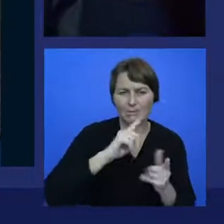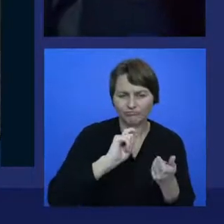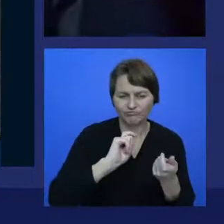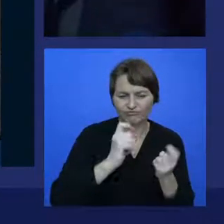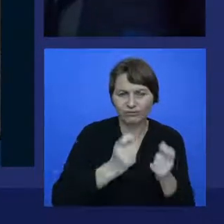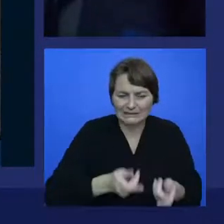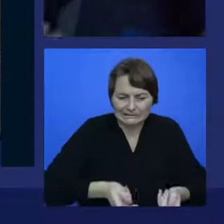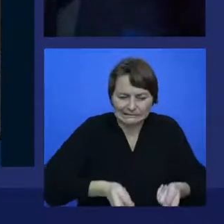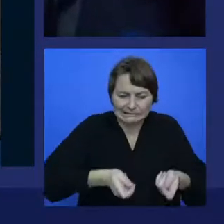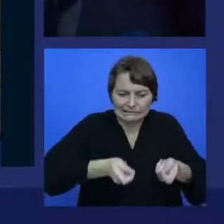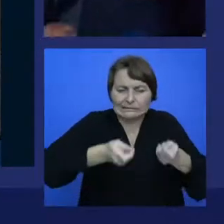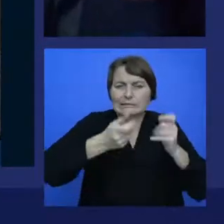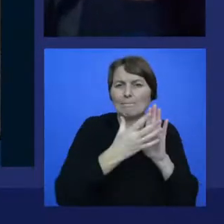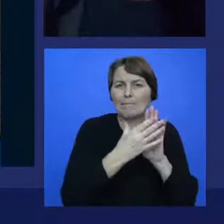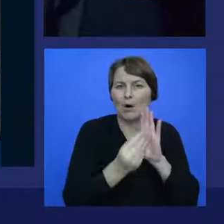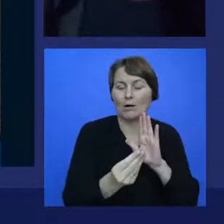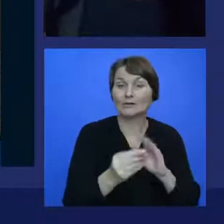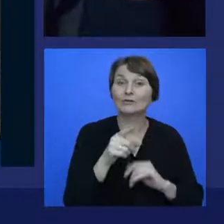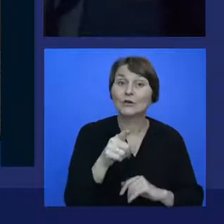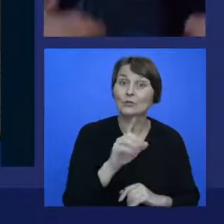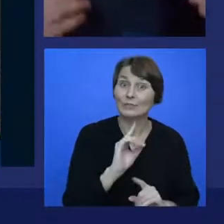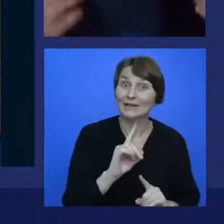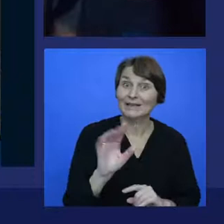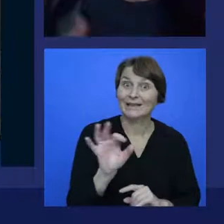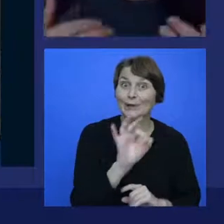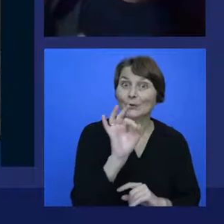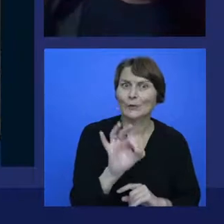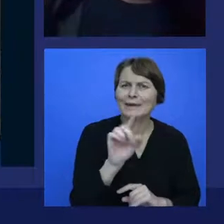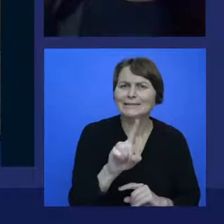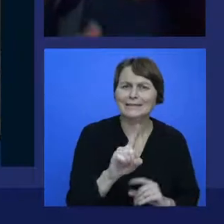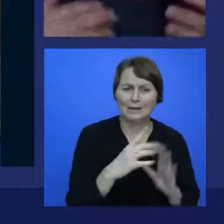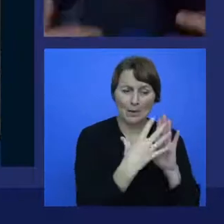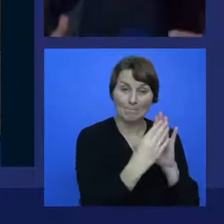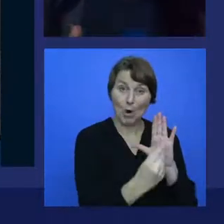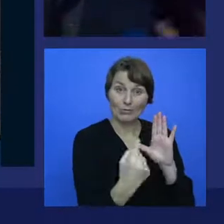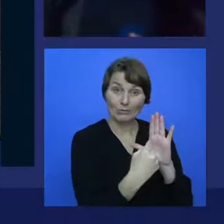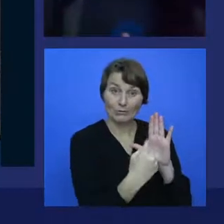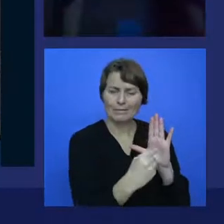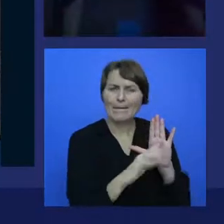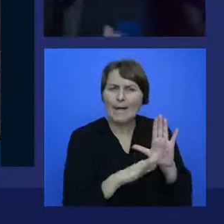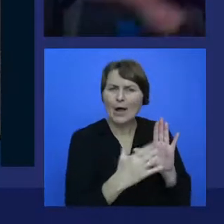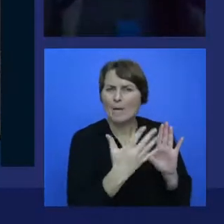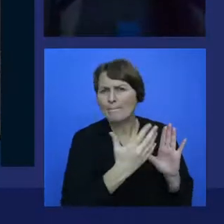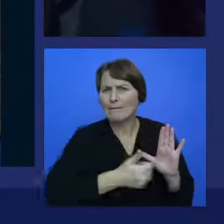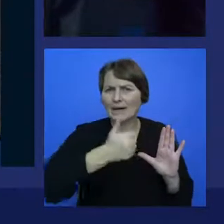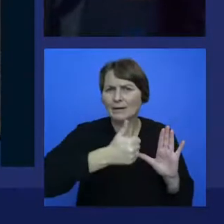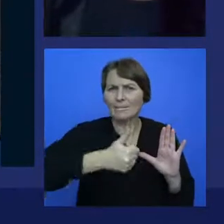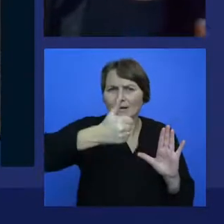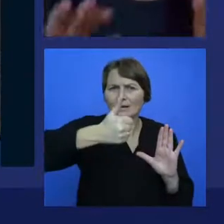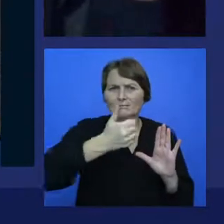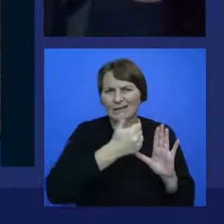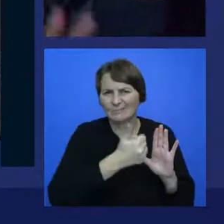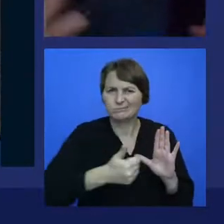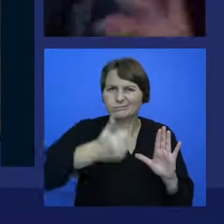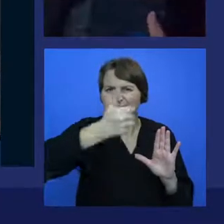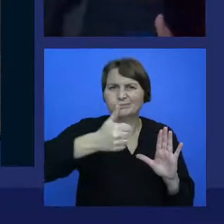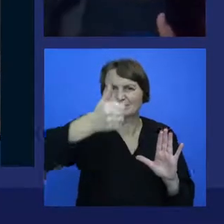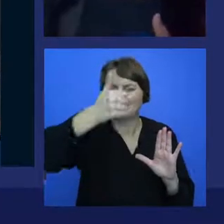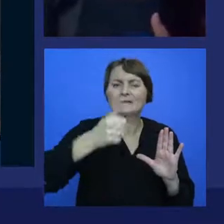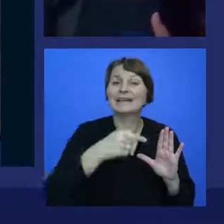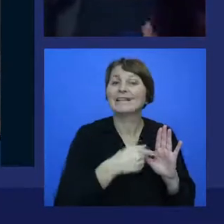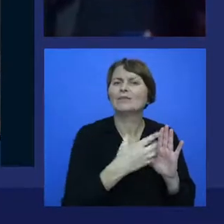we're answering, right? Is how do I build a better model? How do I build a model that doesn't disenfranchise or